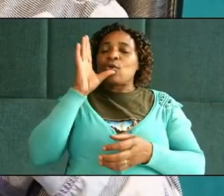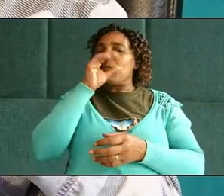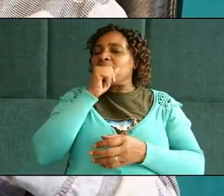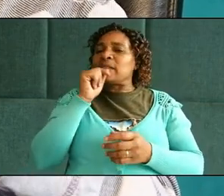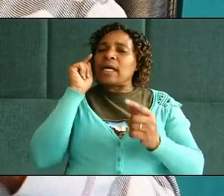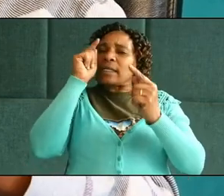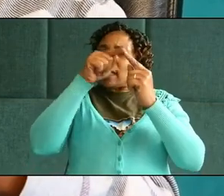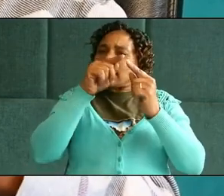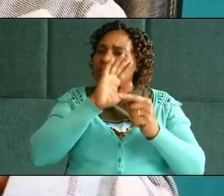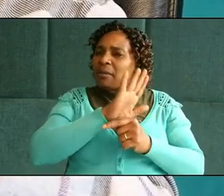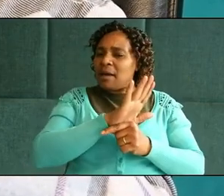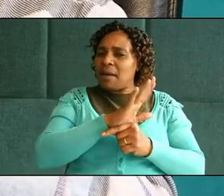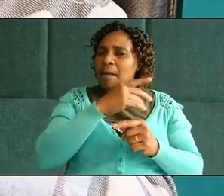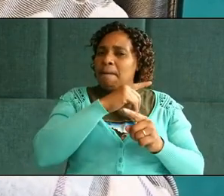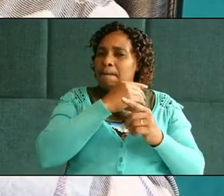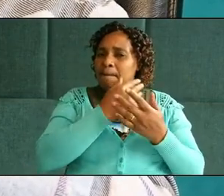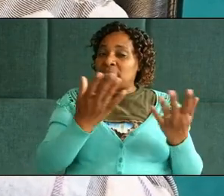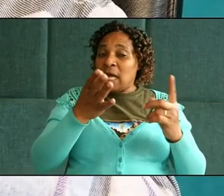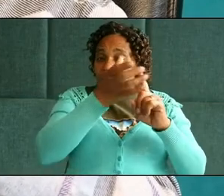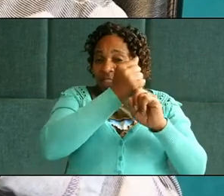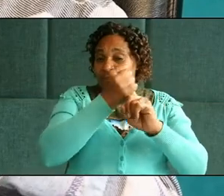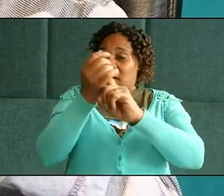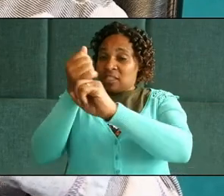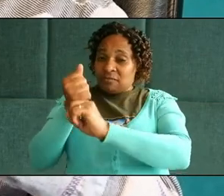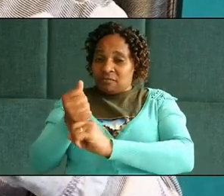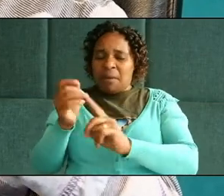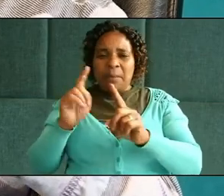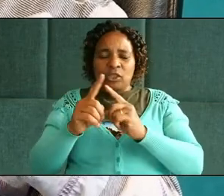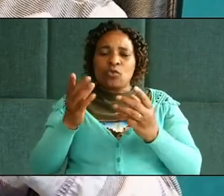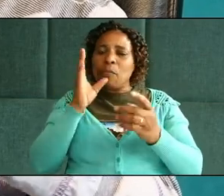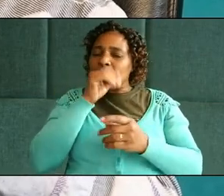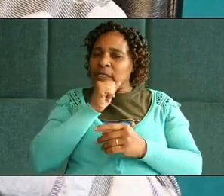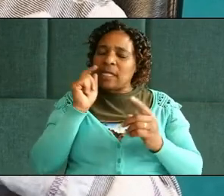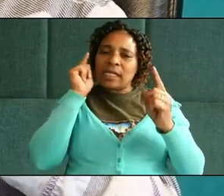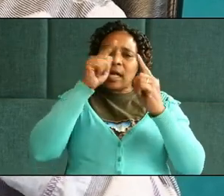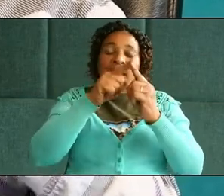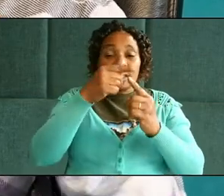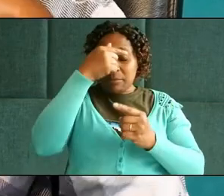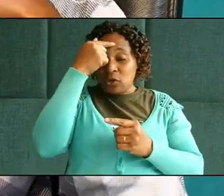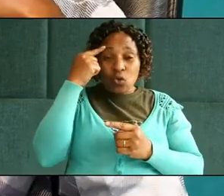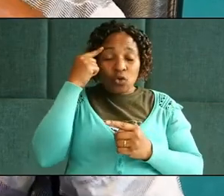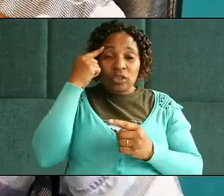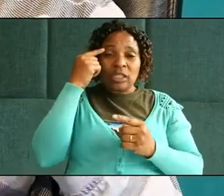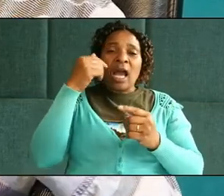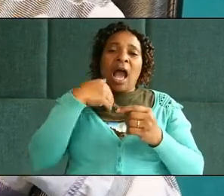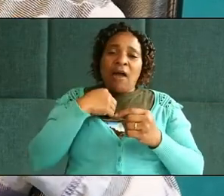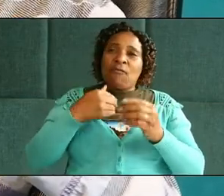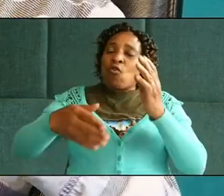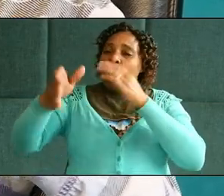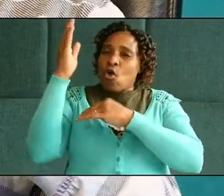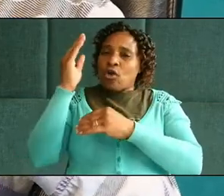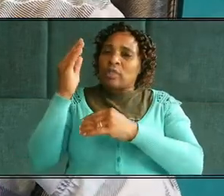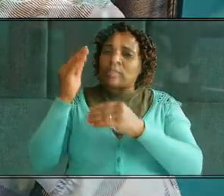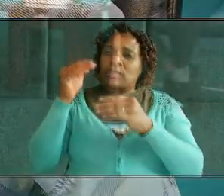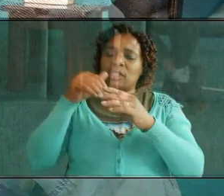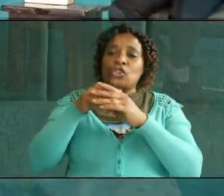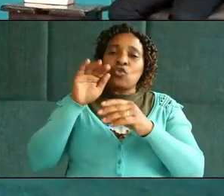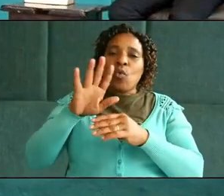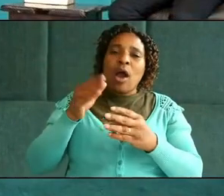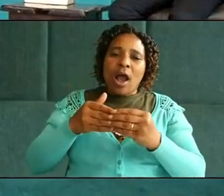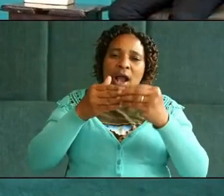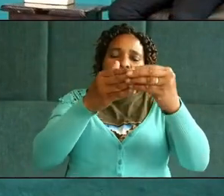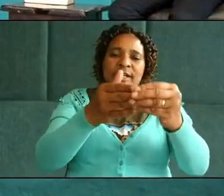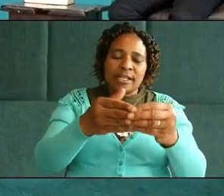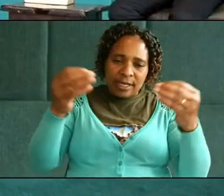target. You may achieve some things, but you may miss your target because you did not have God as your guiding light. Yeah.